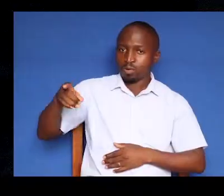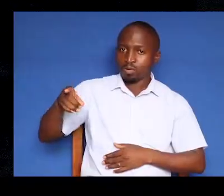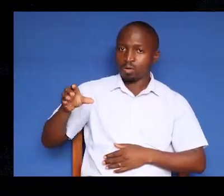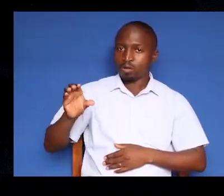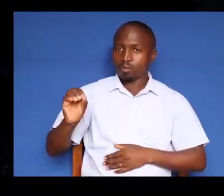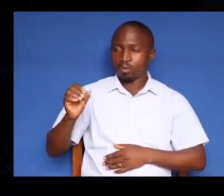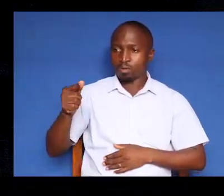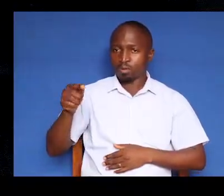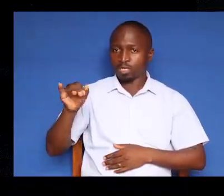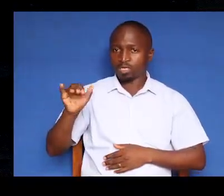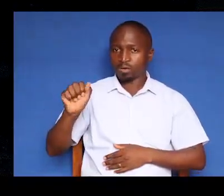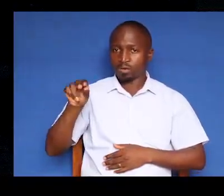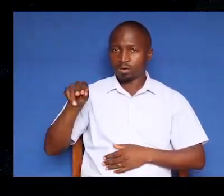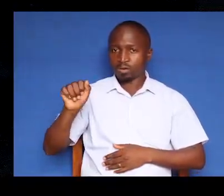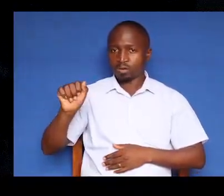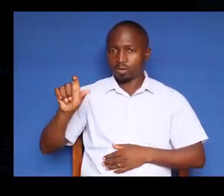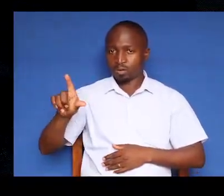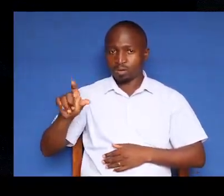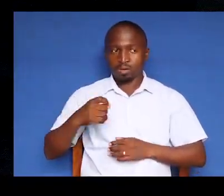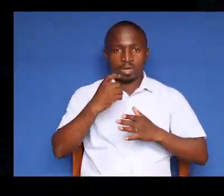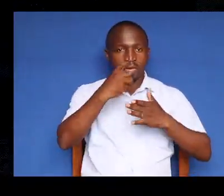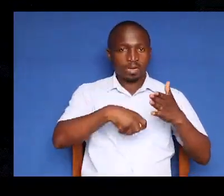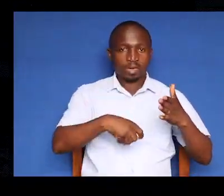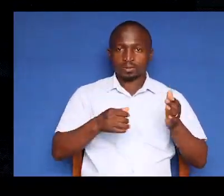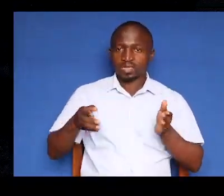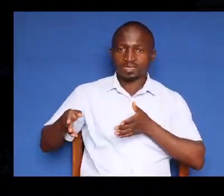tax system.